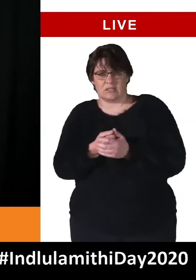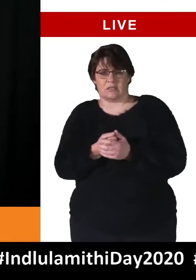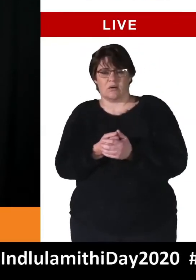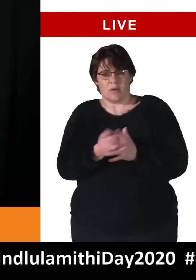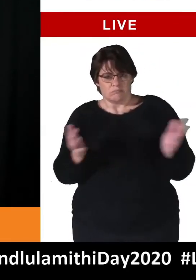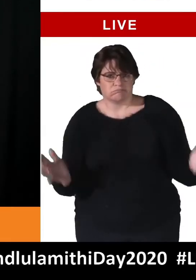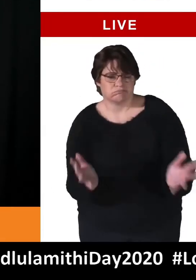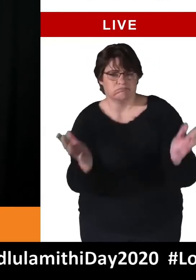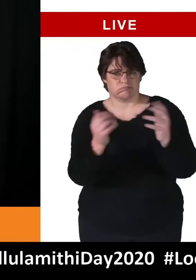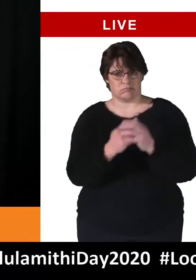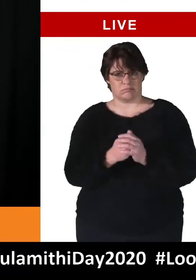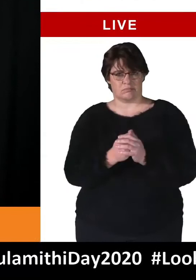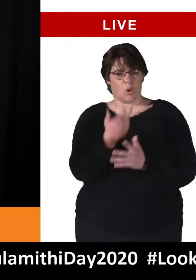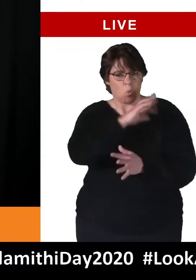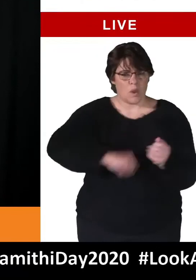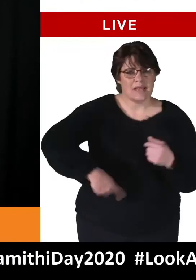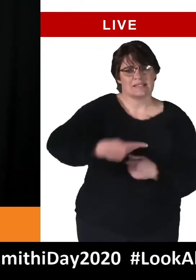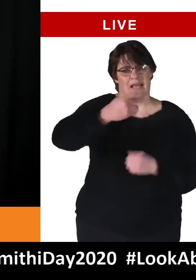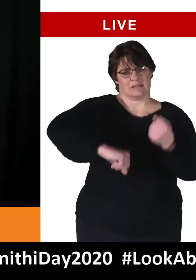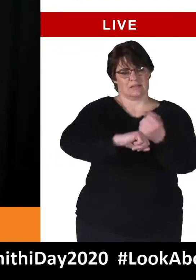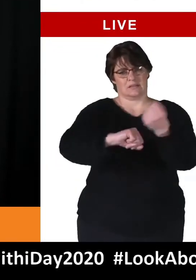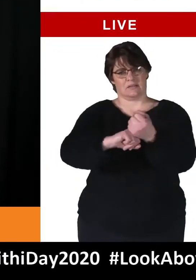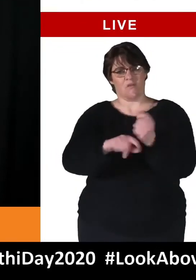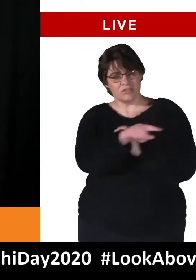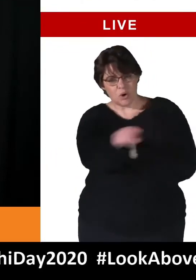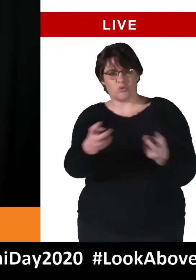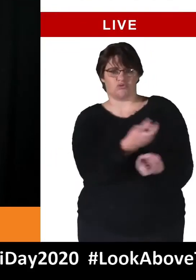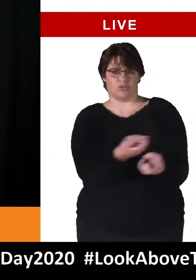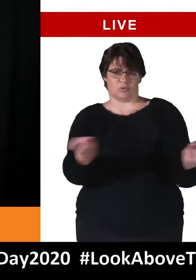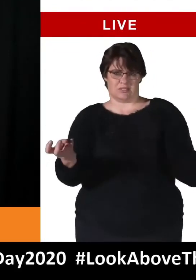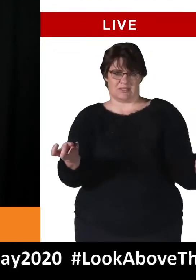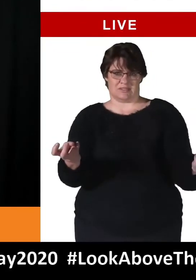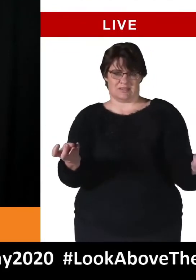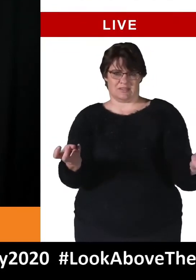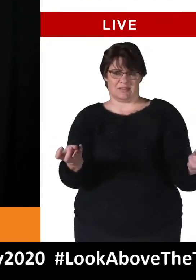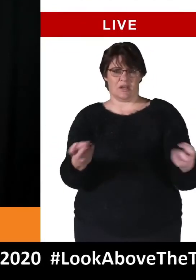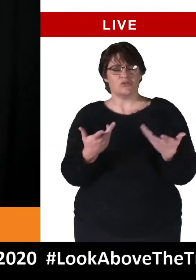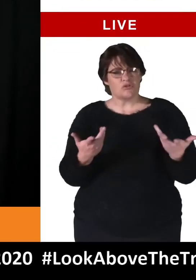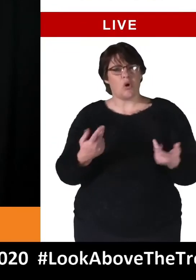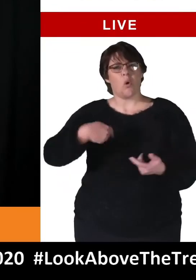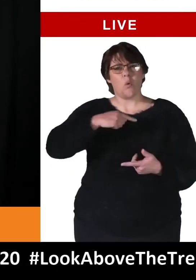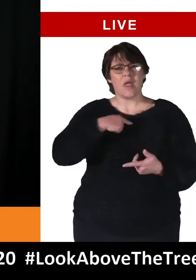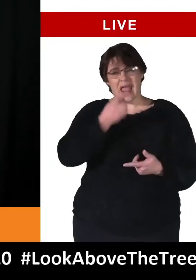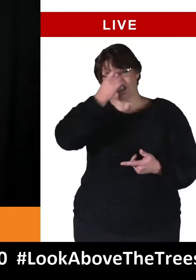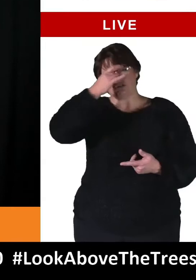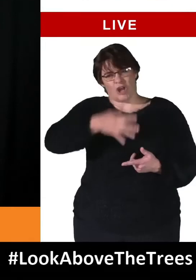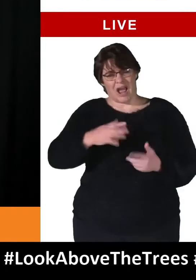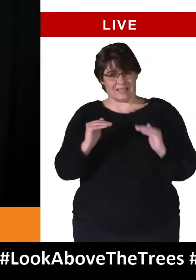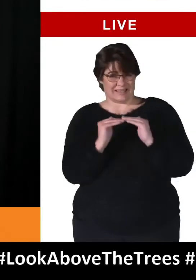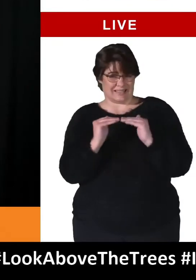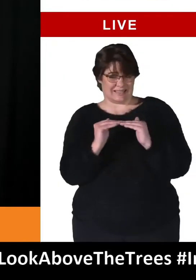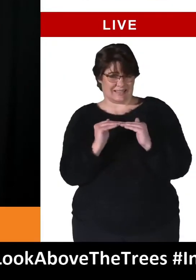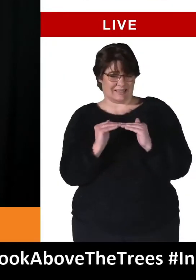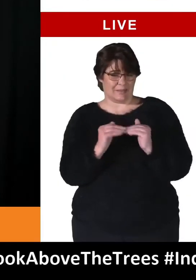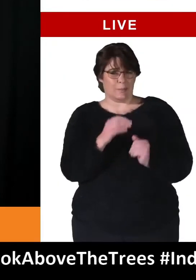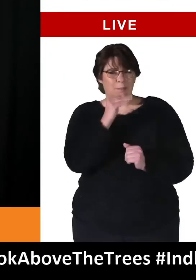host, we second. All those are resources that South Africa needs to do. So being in a junk status means